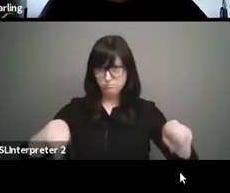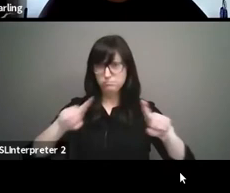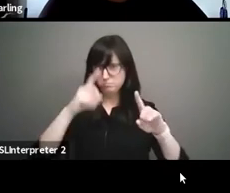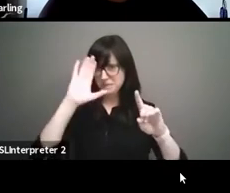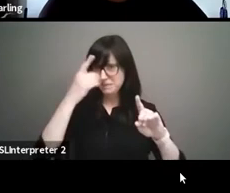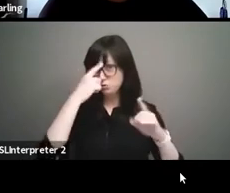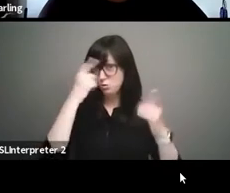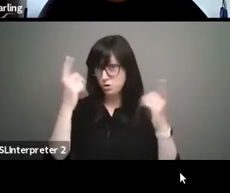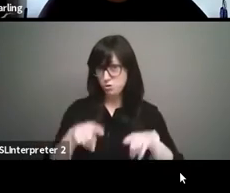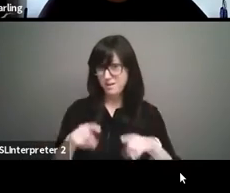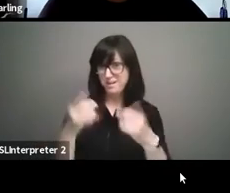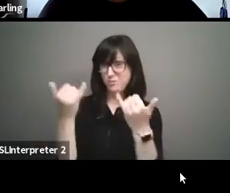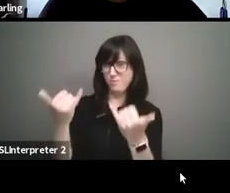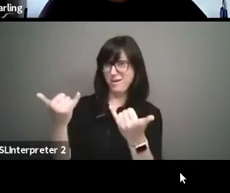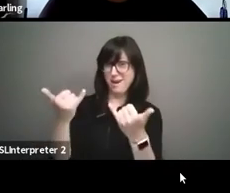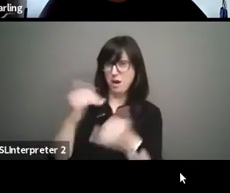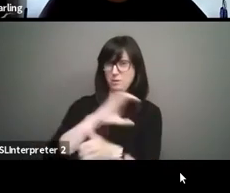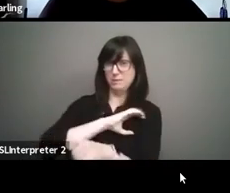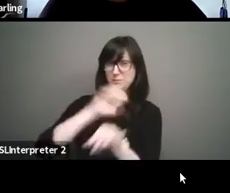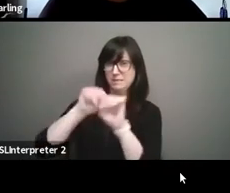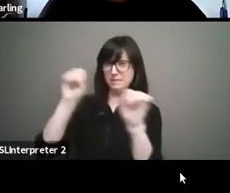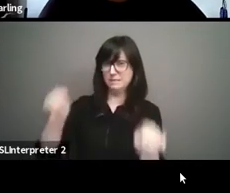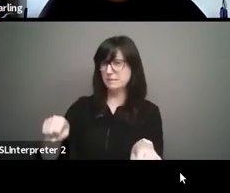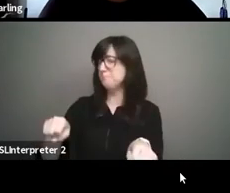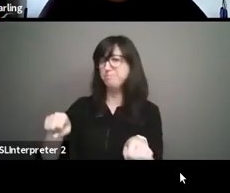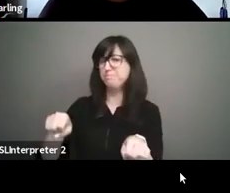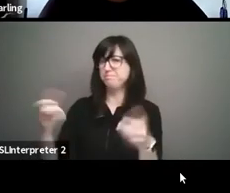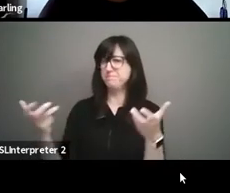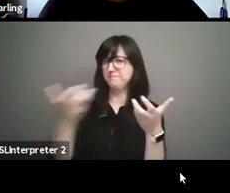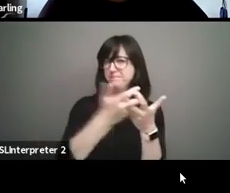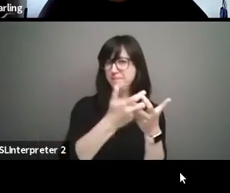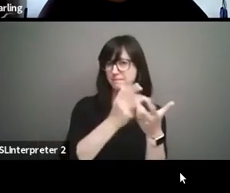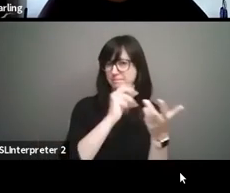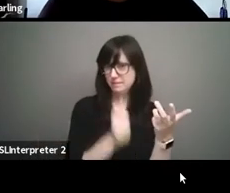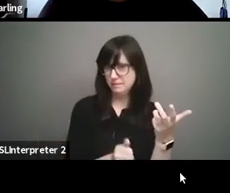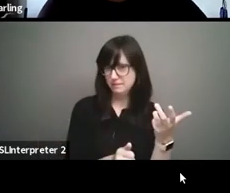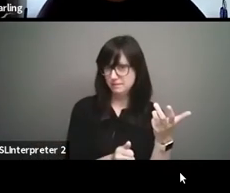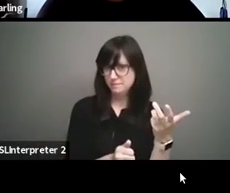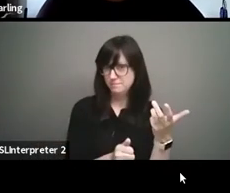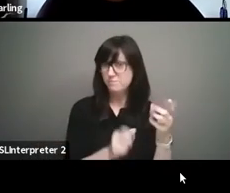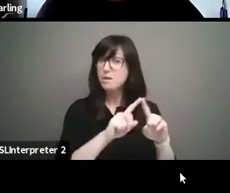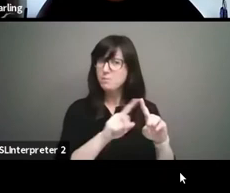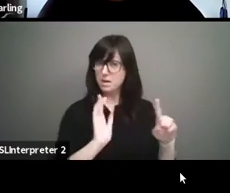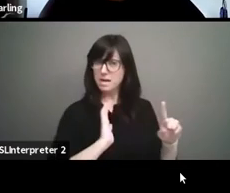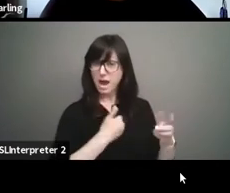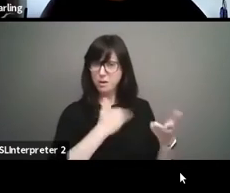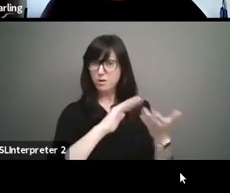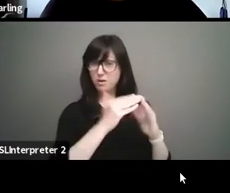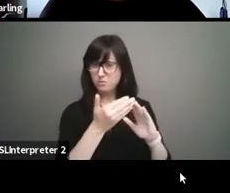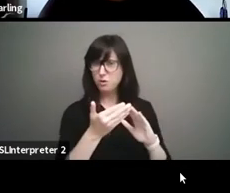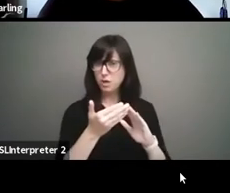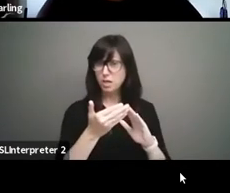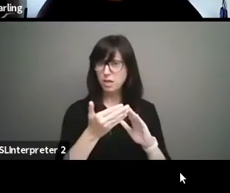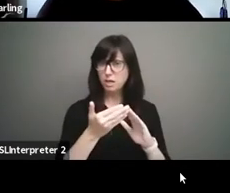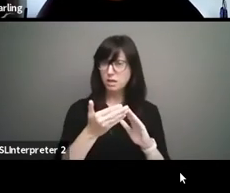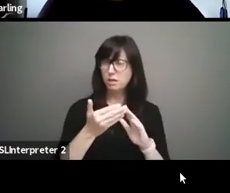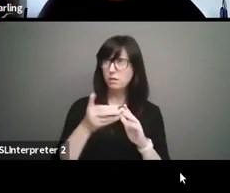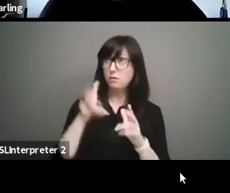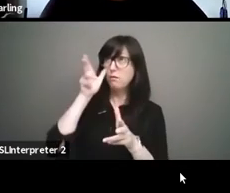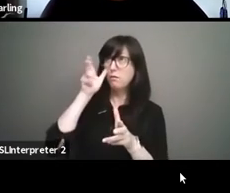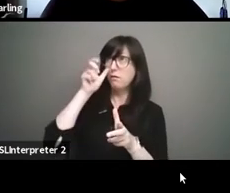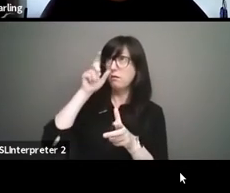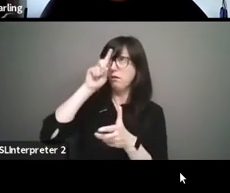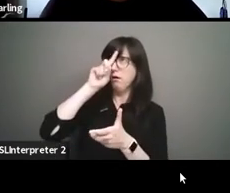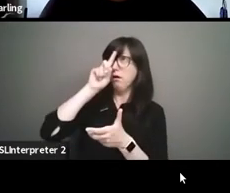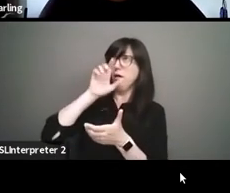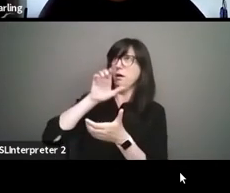current system is not working for us, but our communities have internalized the logic of the state. We shame